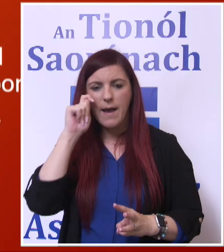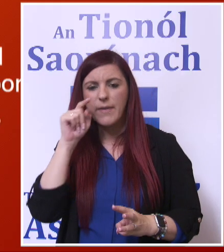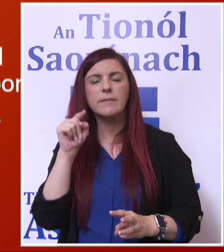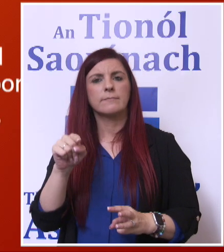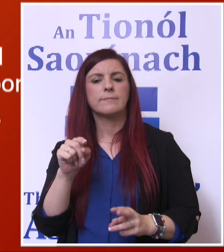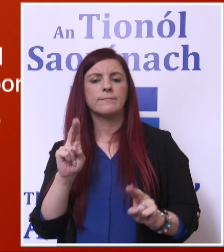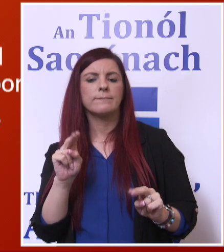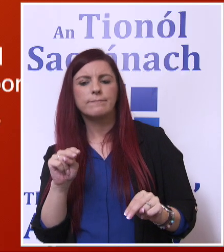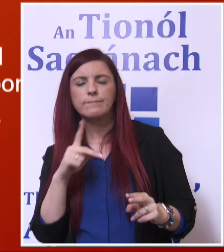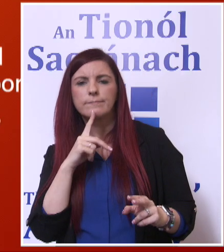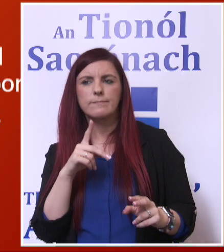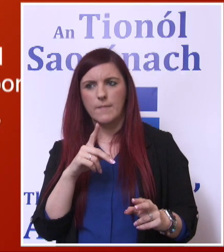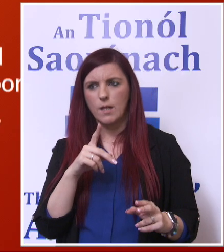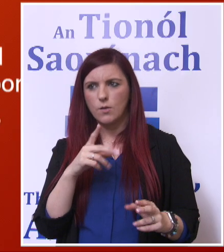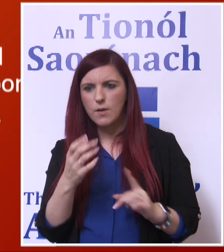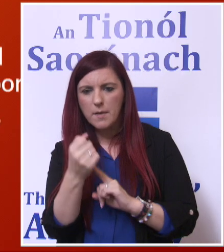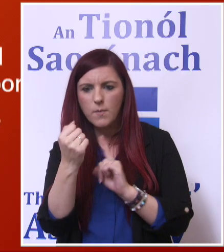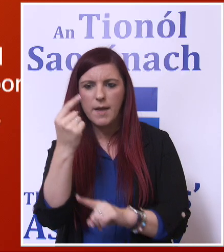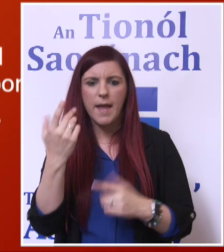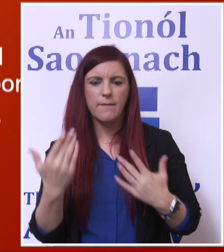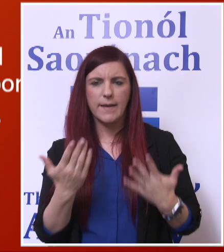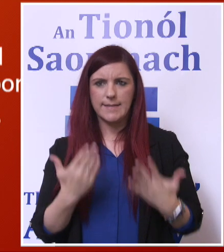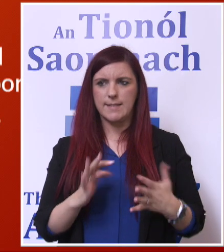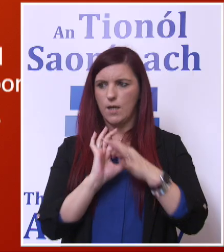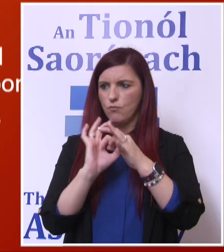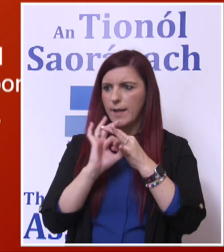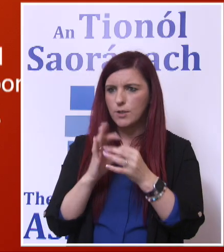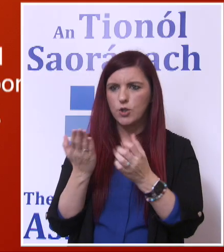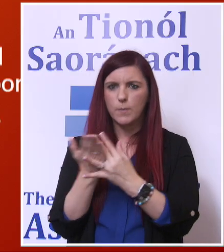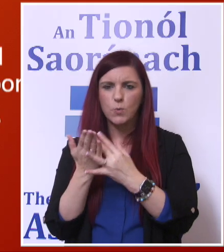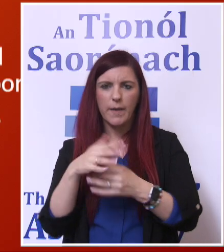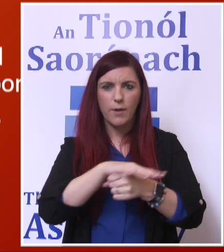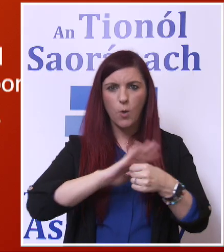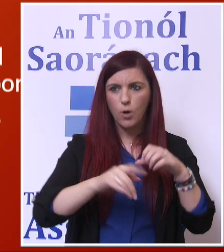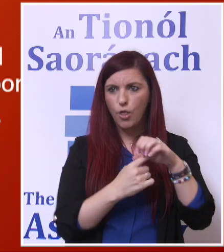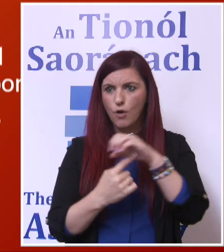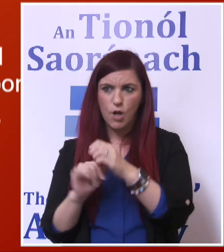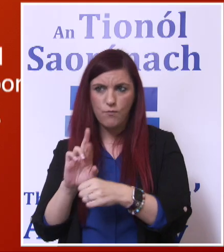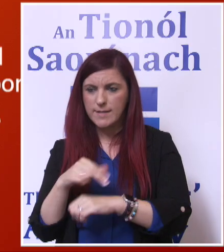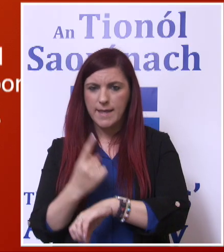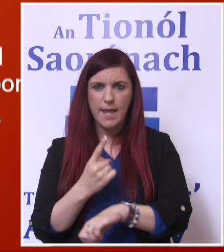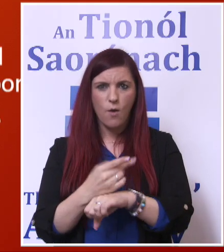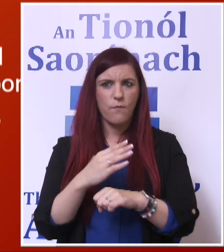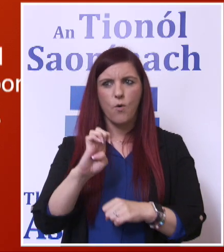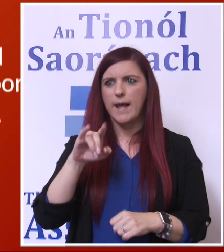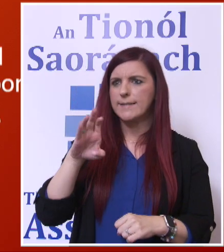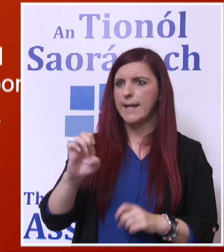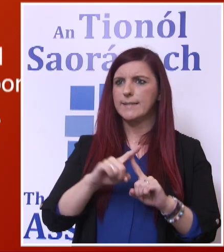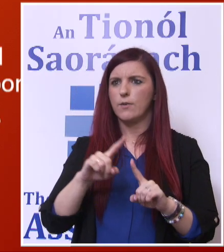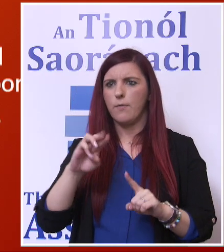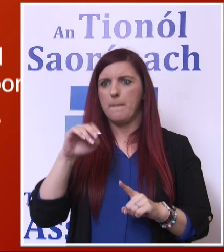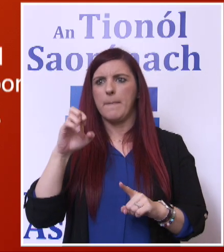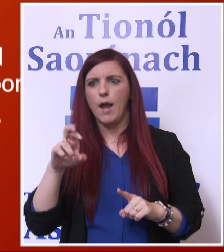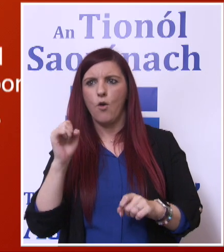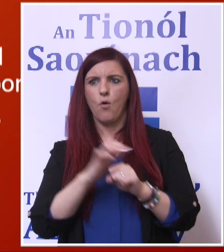best synergies are realised where existing relationships between local authorities already facilitate an executive mayor or other